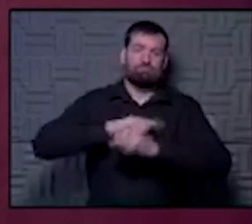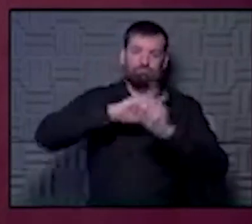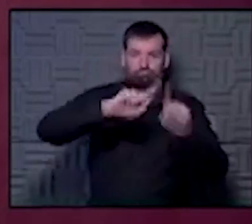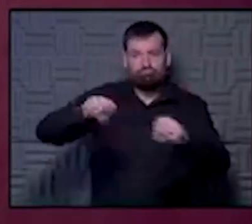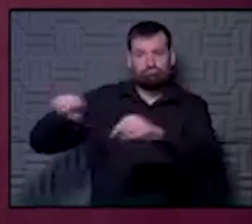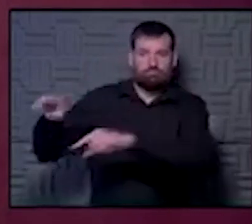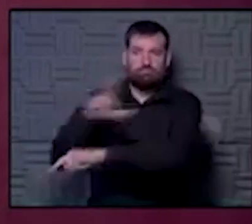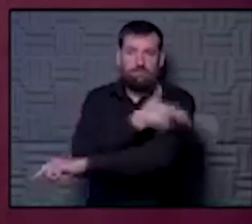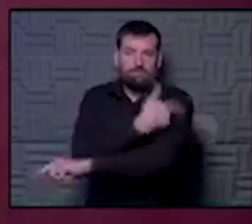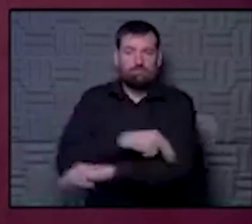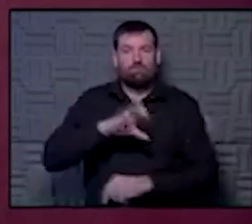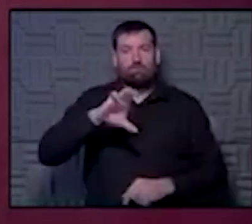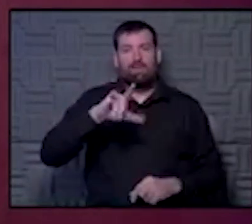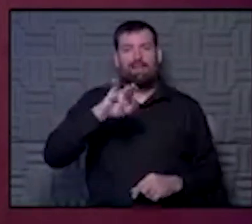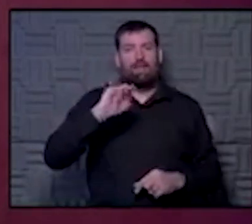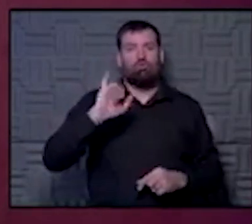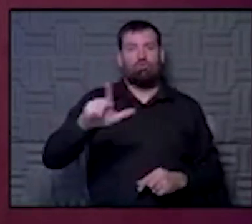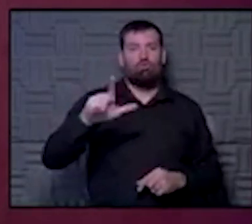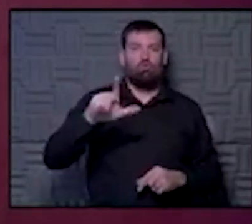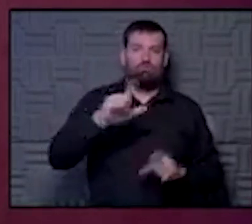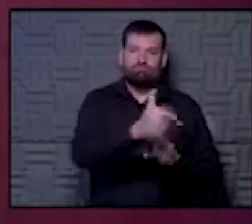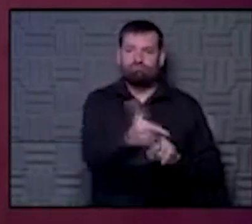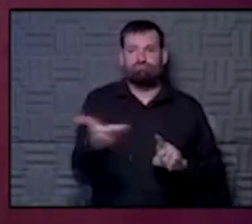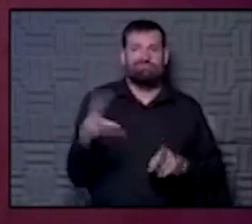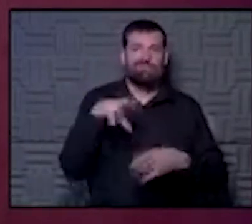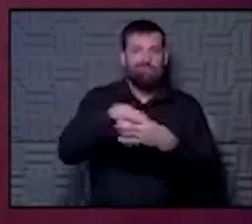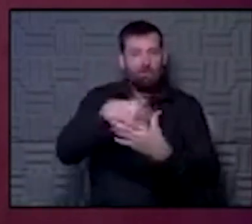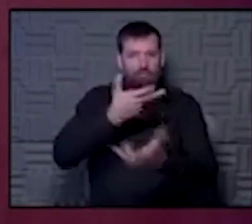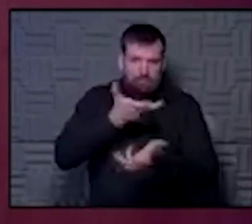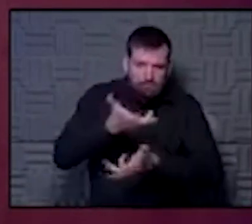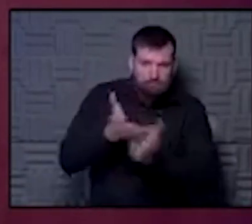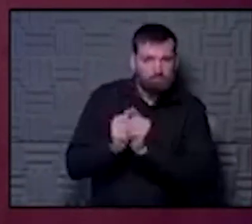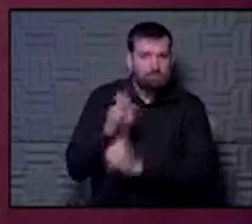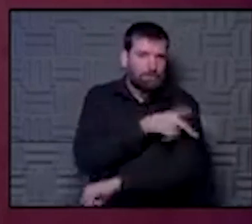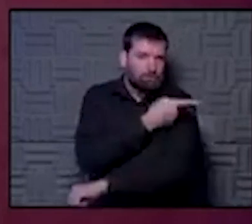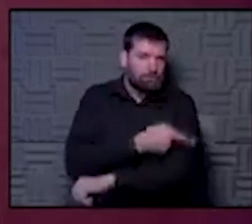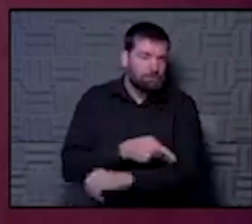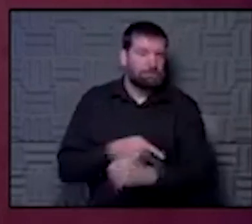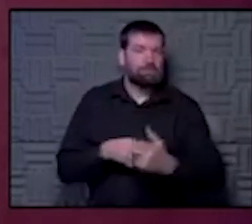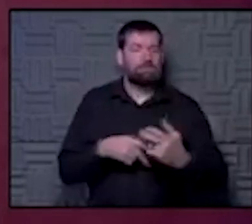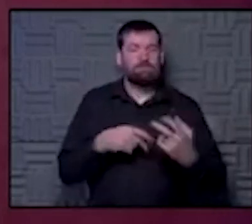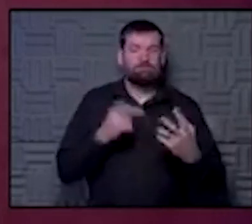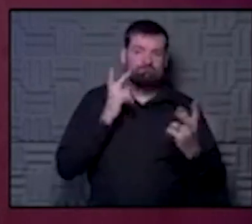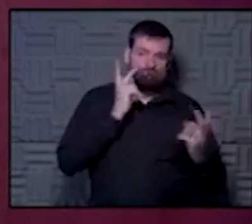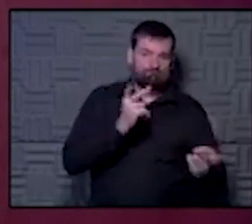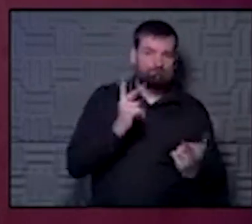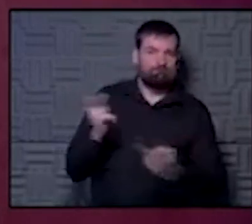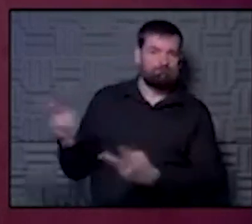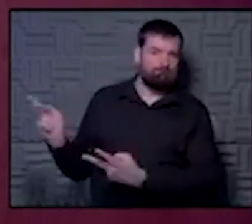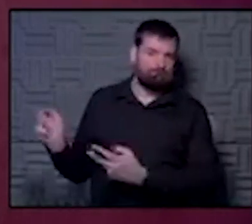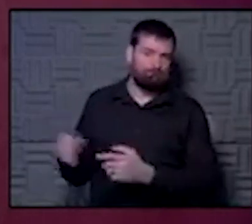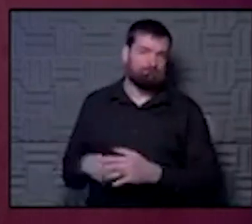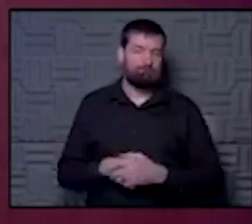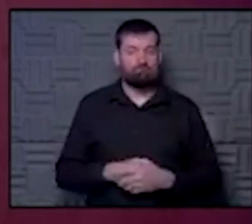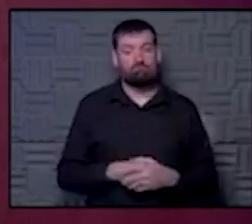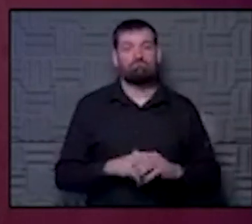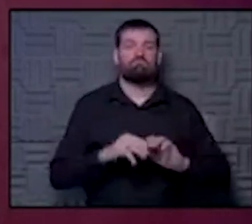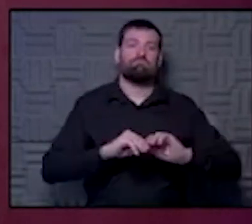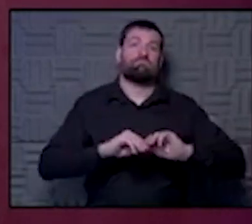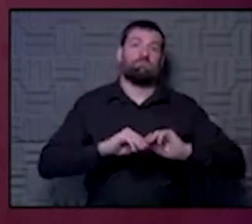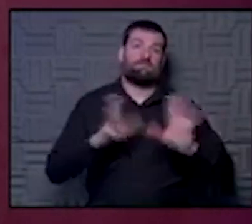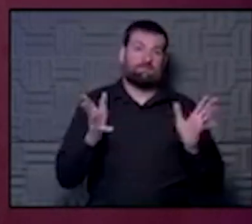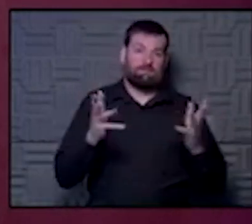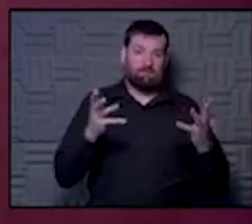doing clinical rotations, getting involved with patients, and seeing all that different stuff there. And then obviously once